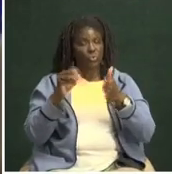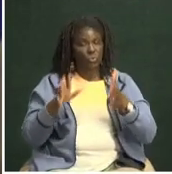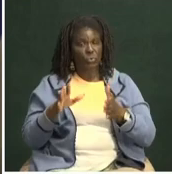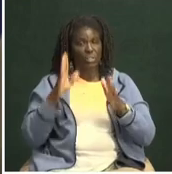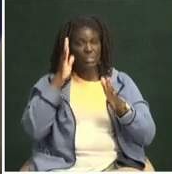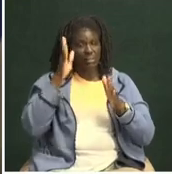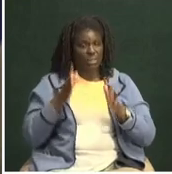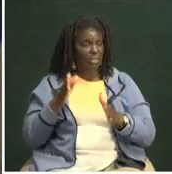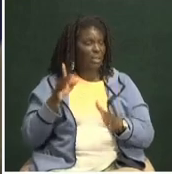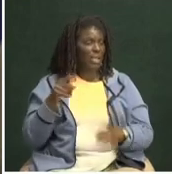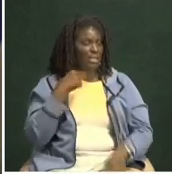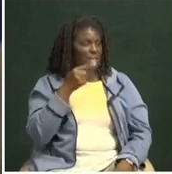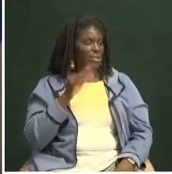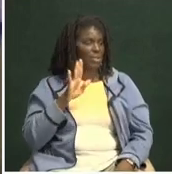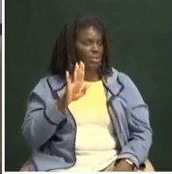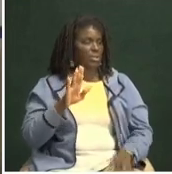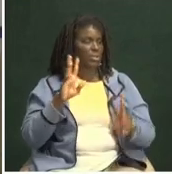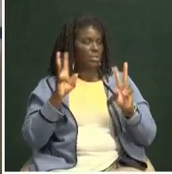title.